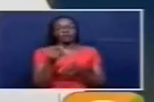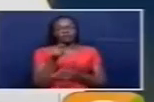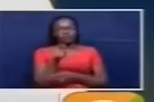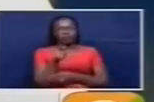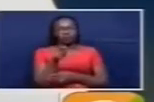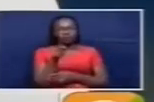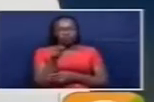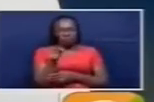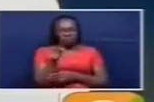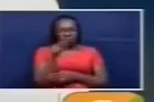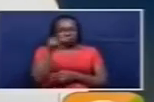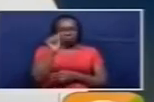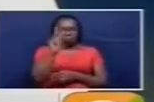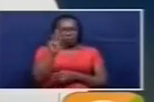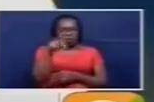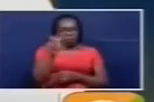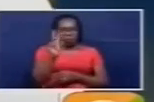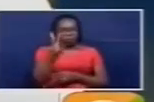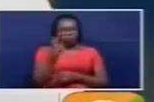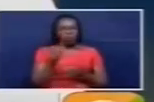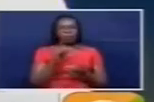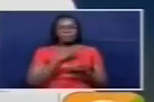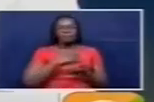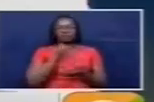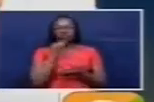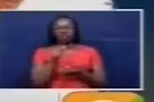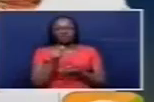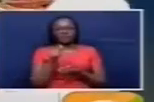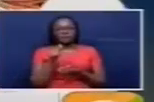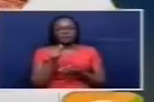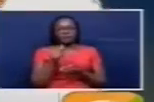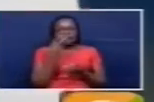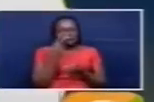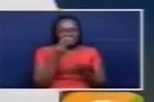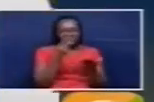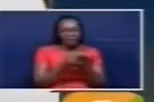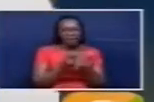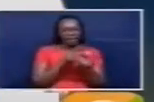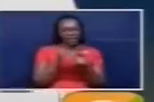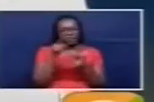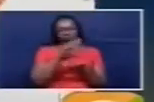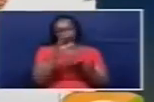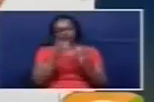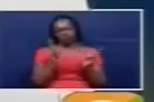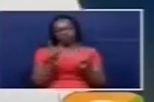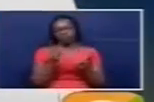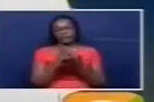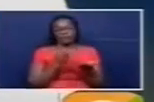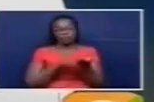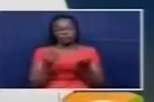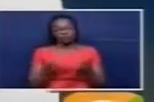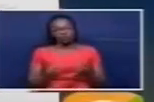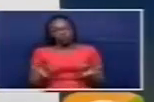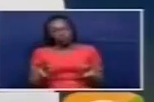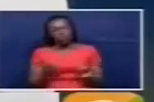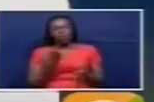able to look and interrogate. So don't be carried away by money. People will come and bribe you and give you money. And because you're broke and you don't have money, or you need to buy medicine for your